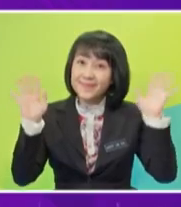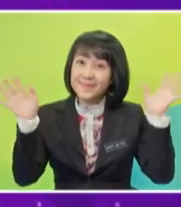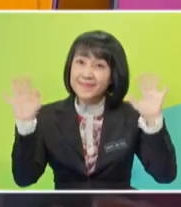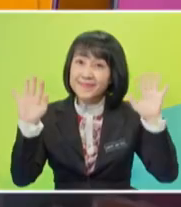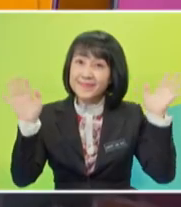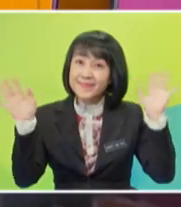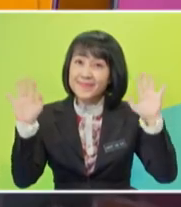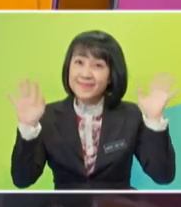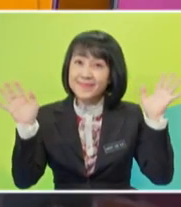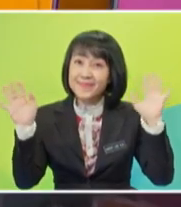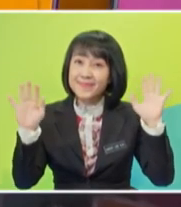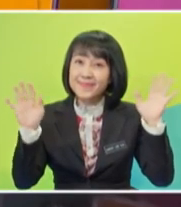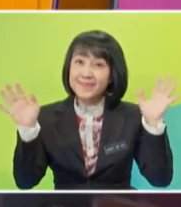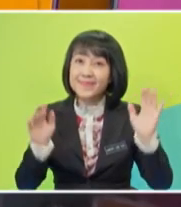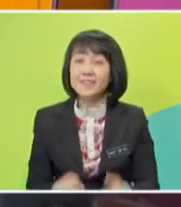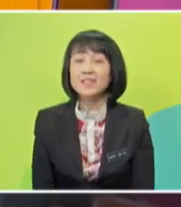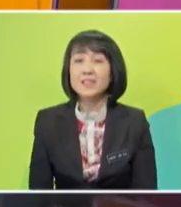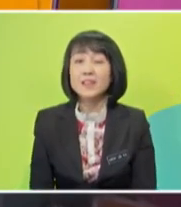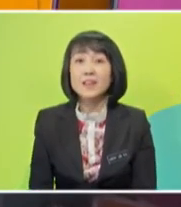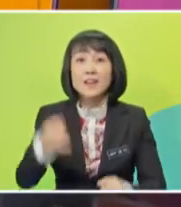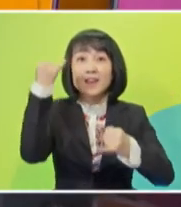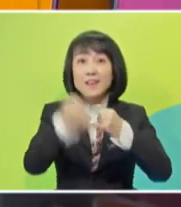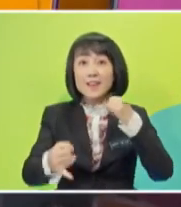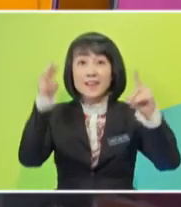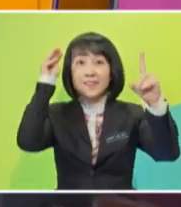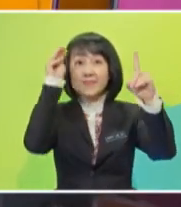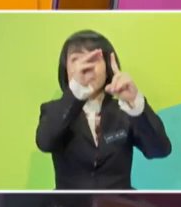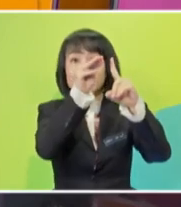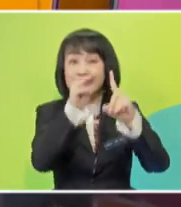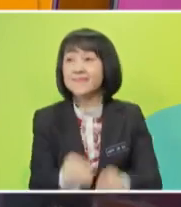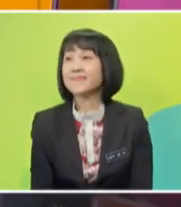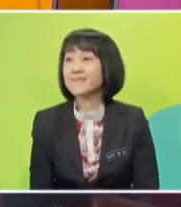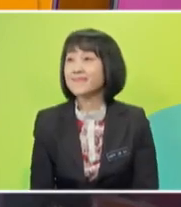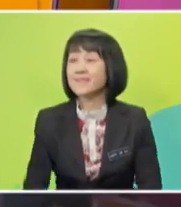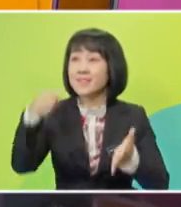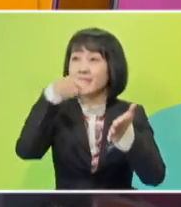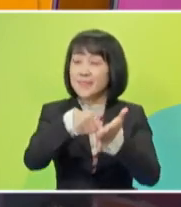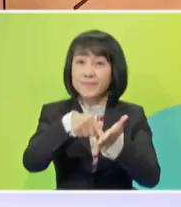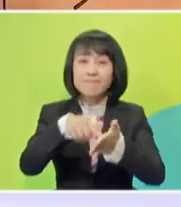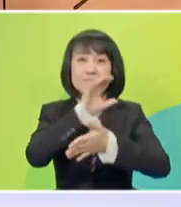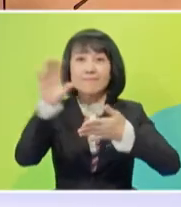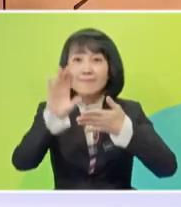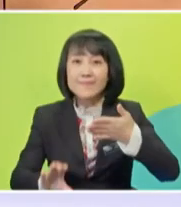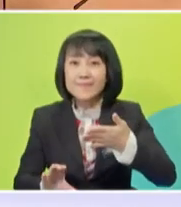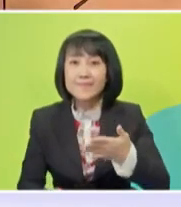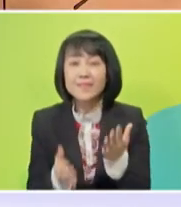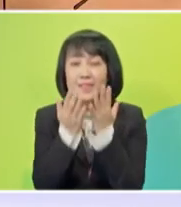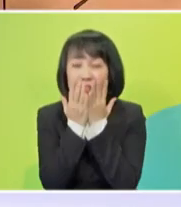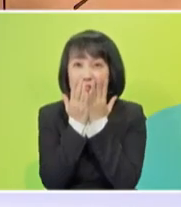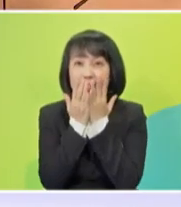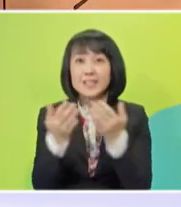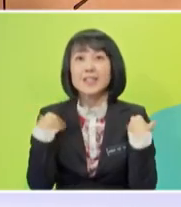All right. Oh, now for our final mission. Yes, okay. We have this one over here that All we have right. to complete. There are